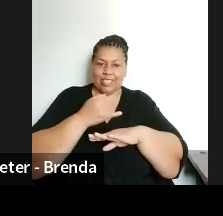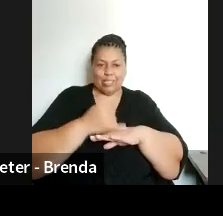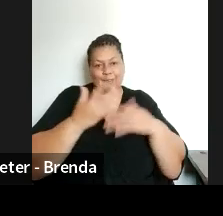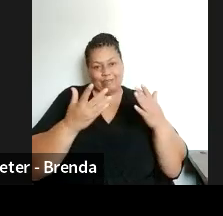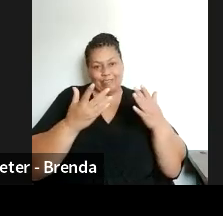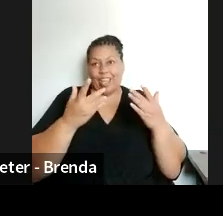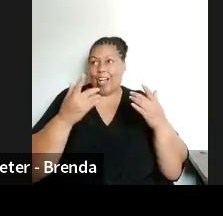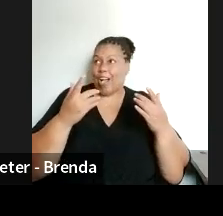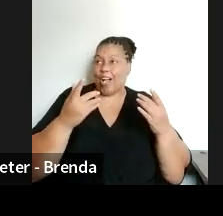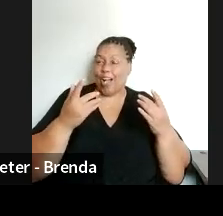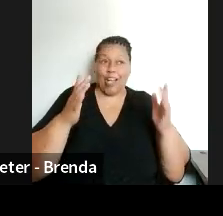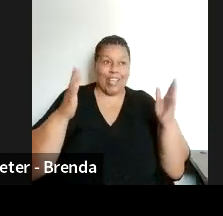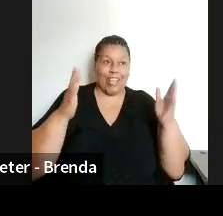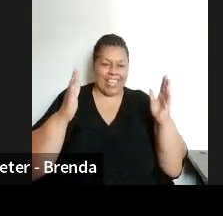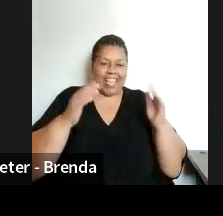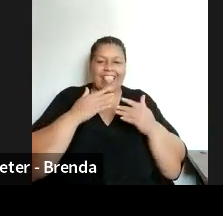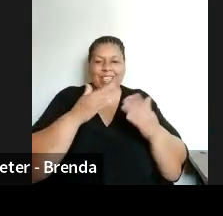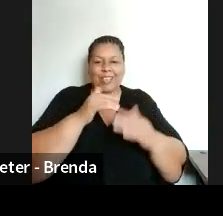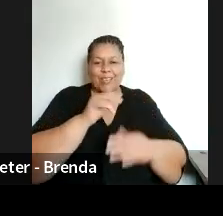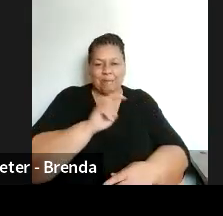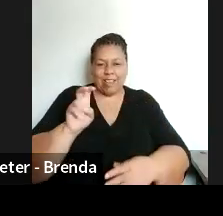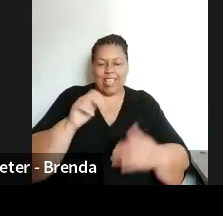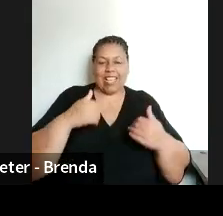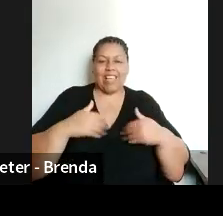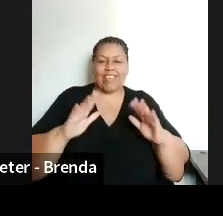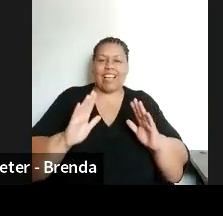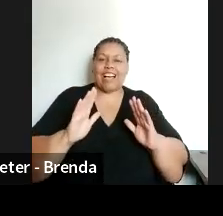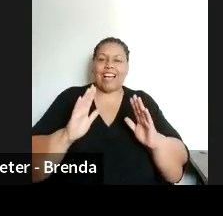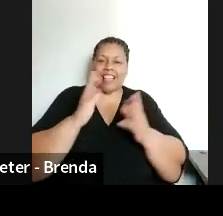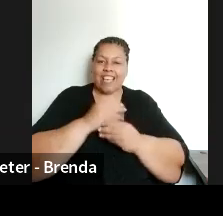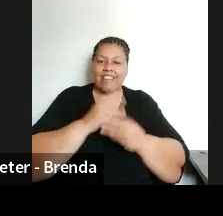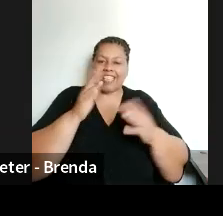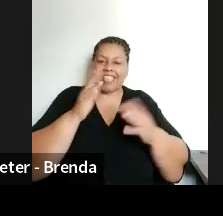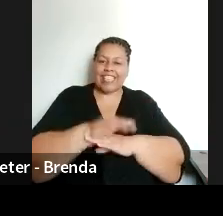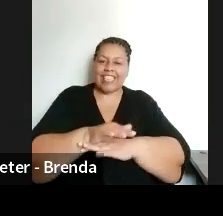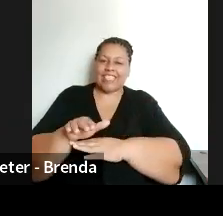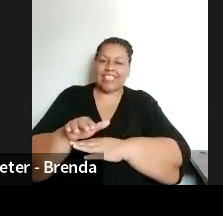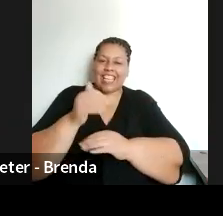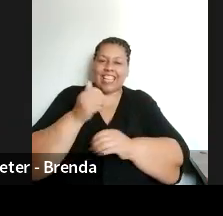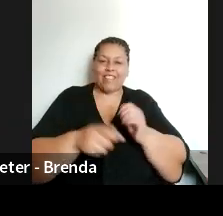Thank you all for the panel and have a lovely evening, everyone. Bye.